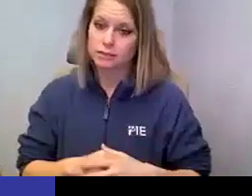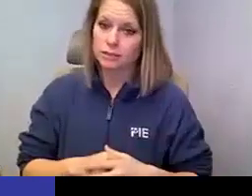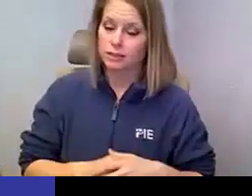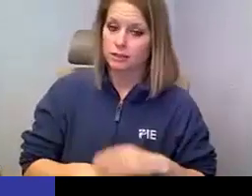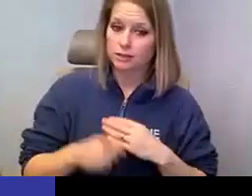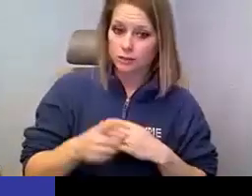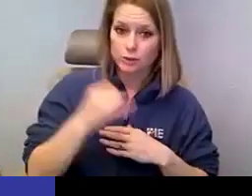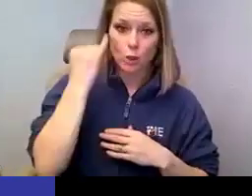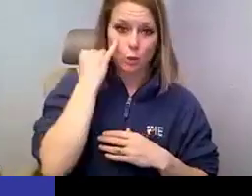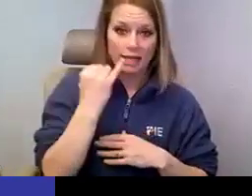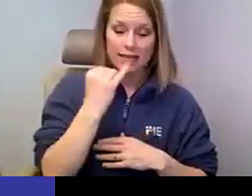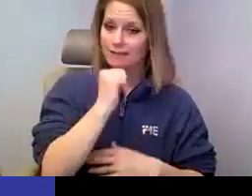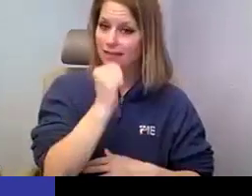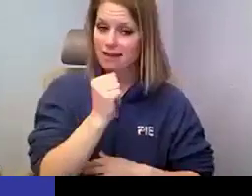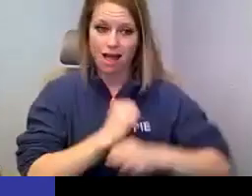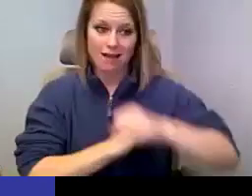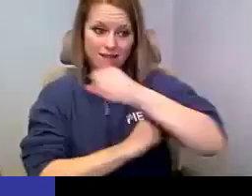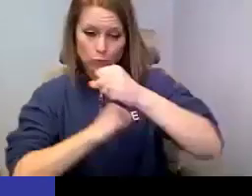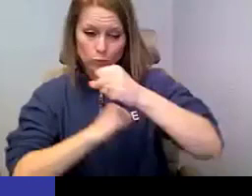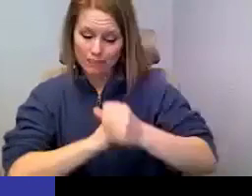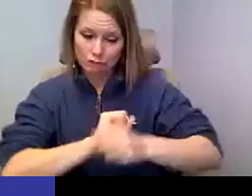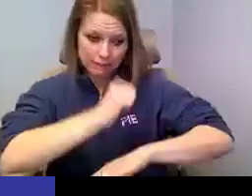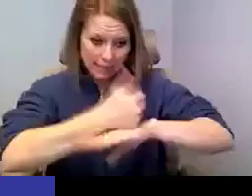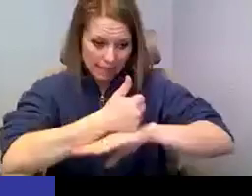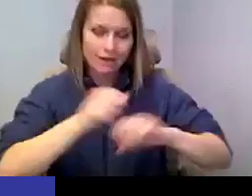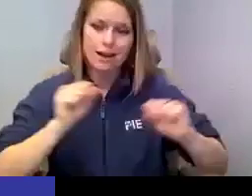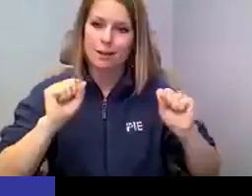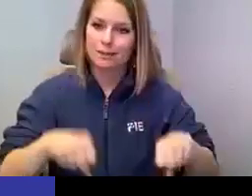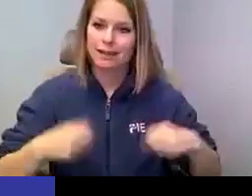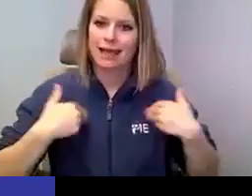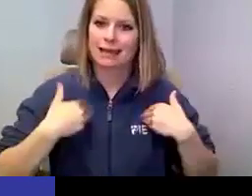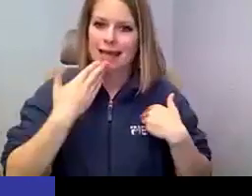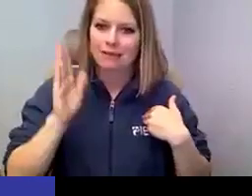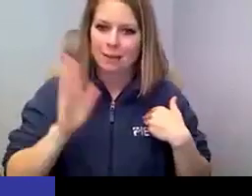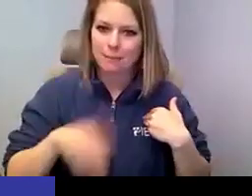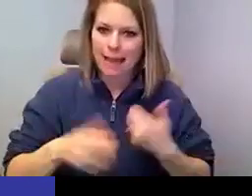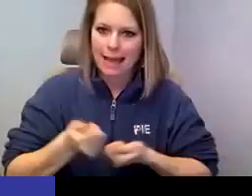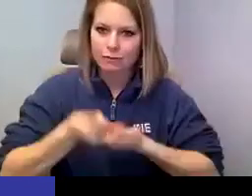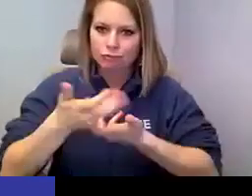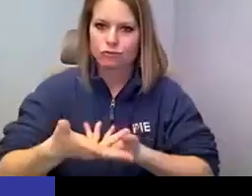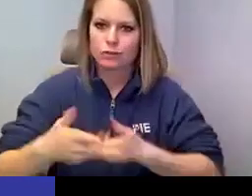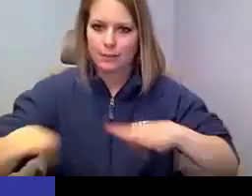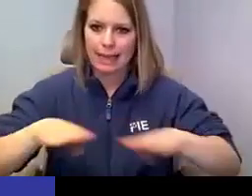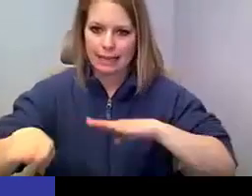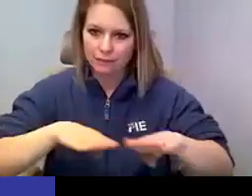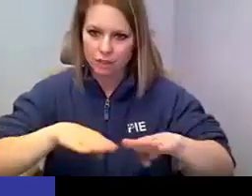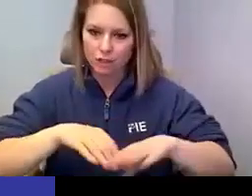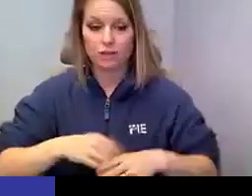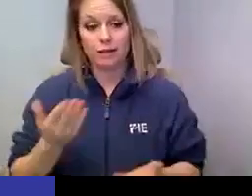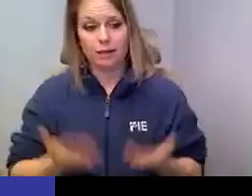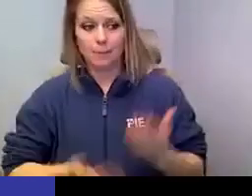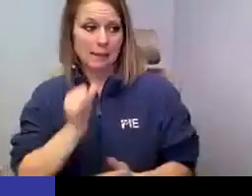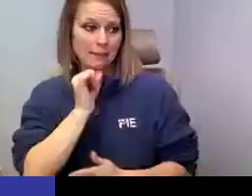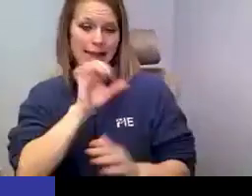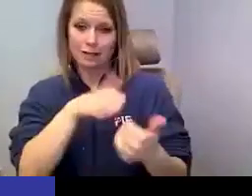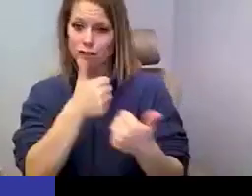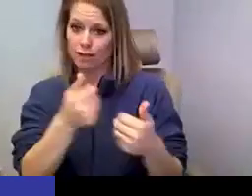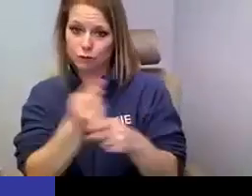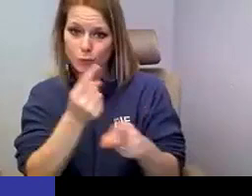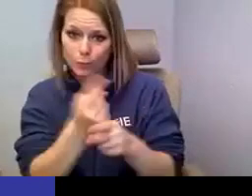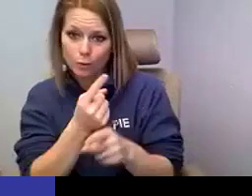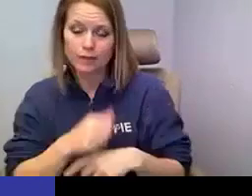outcomes for children and certainly sort of trigger unwanted behaviors out of students if they're not being challenged appropriately, if they're